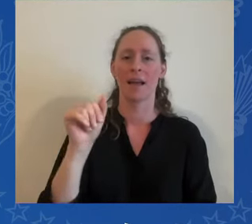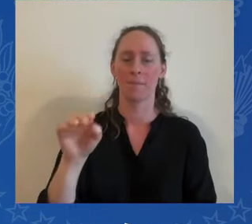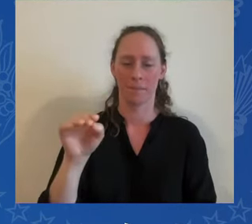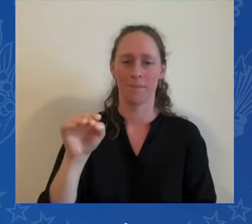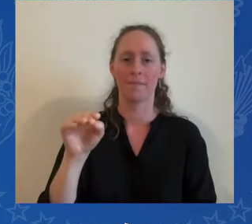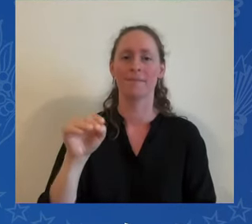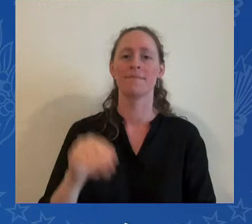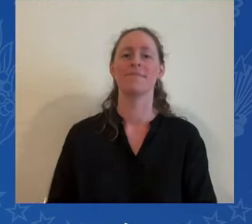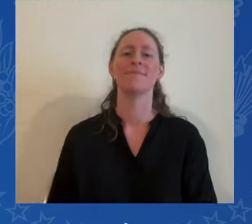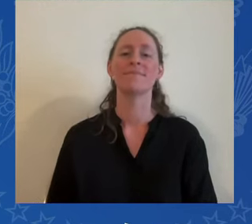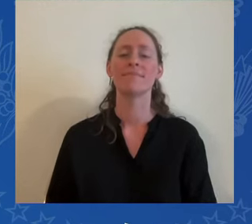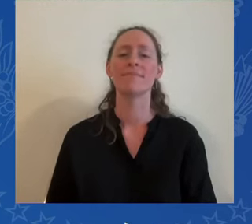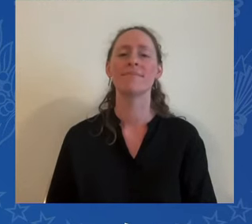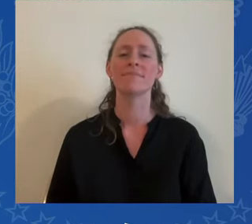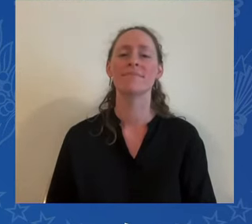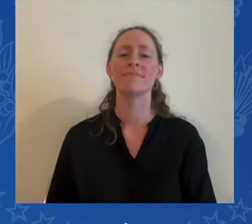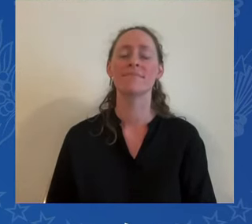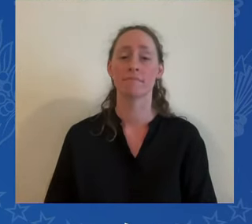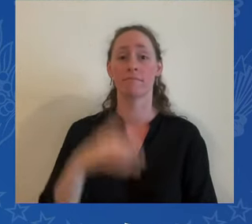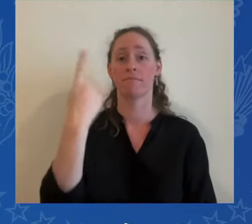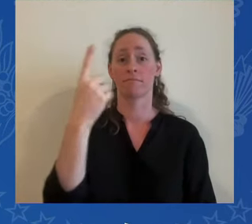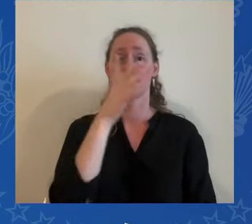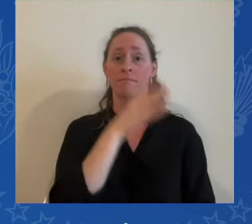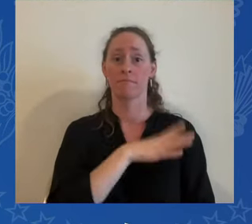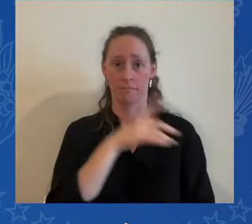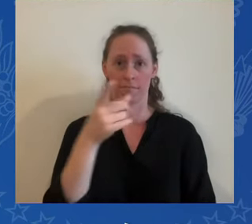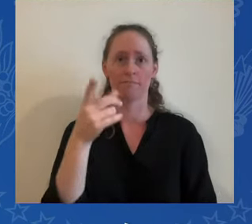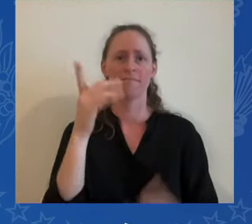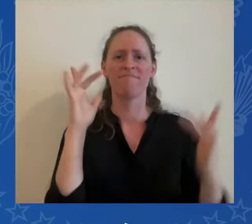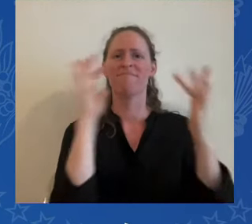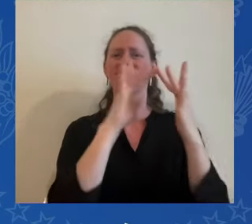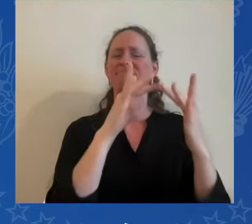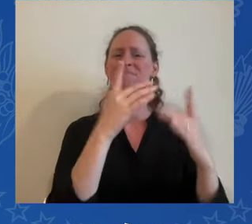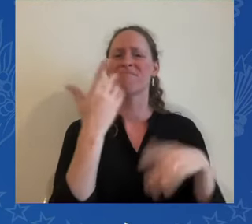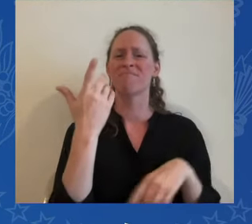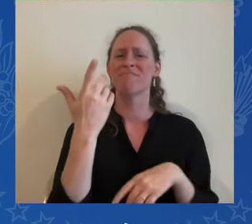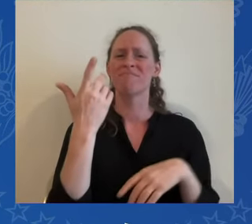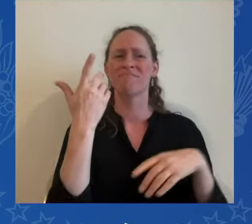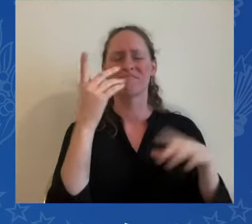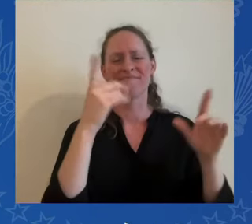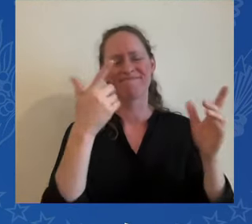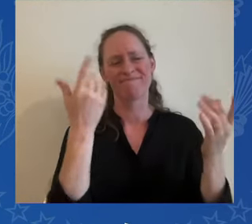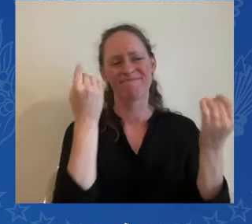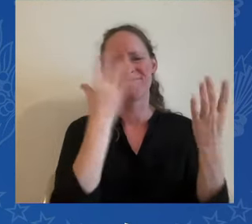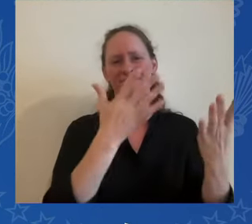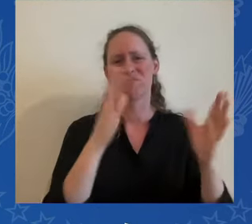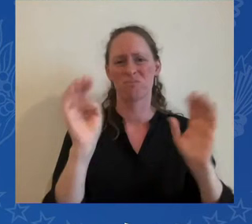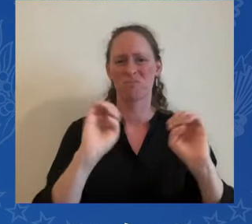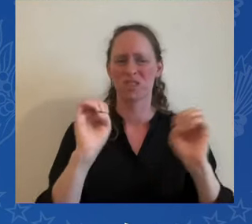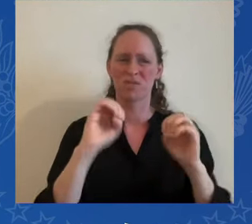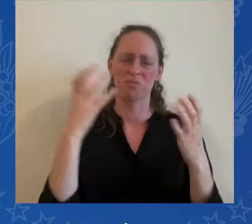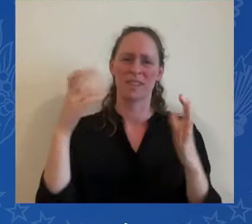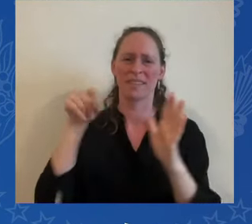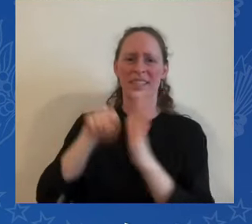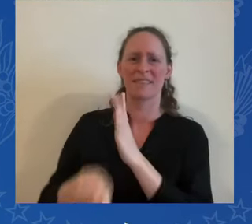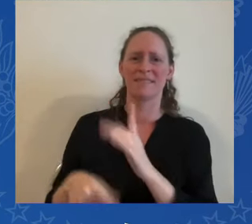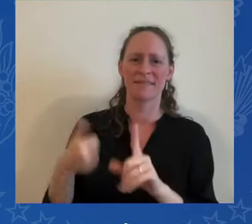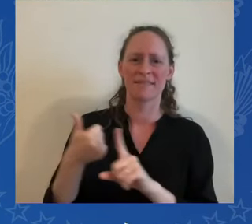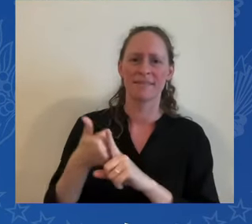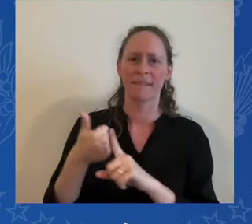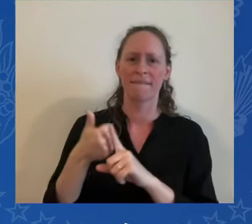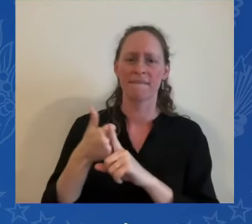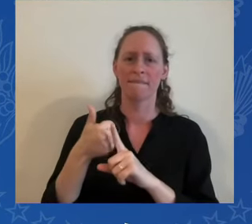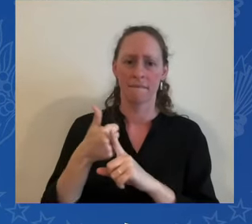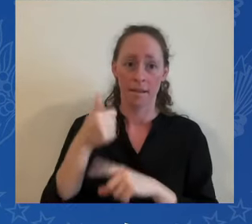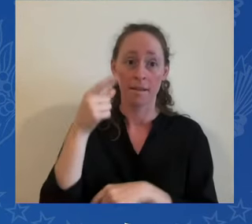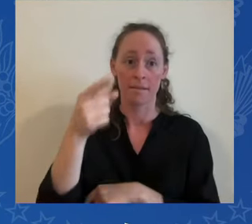her car, threatening suicide. Deputy Pham arrived on the scene, spotted her driving her Buick down a